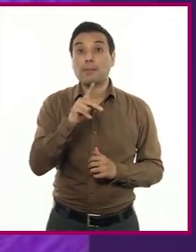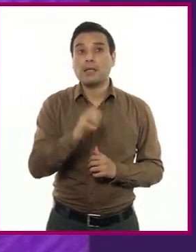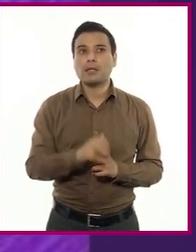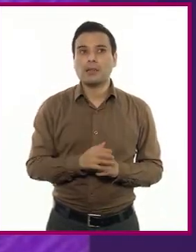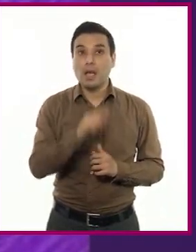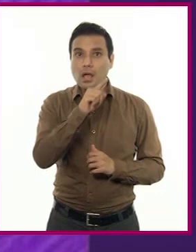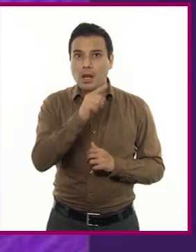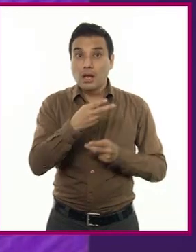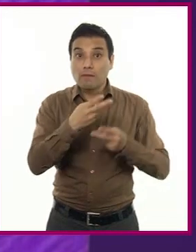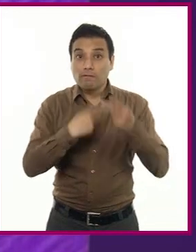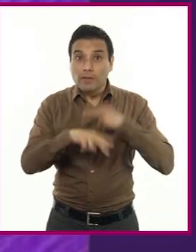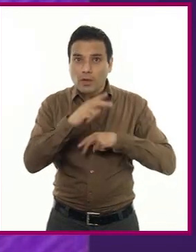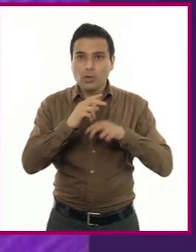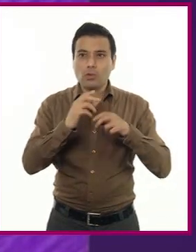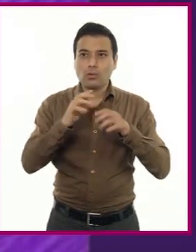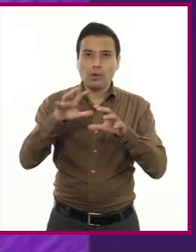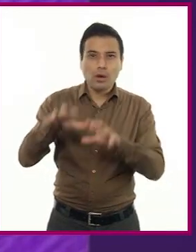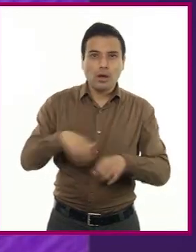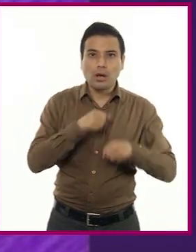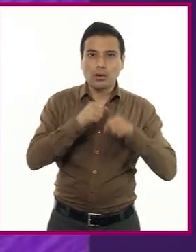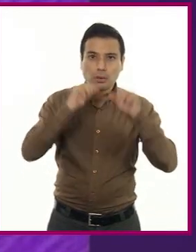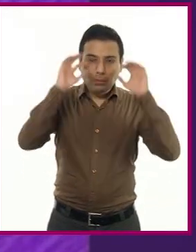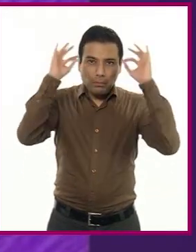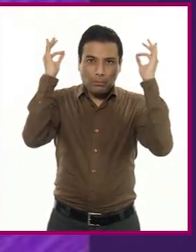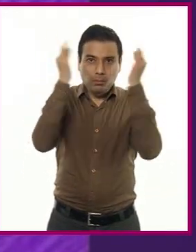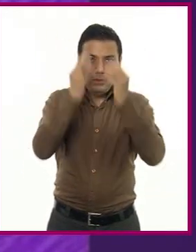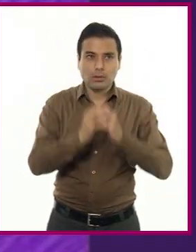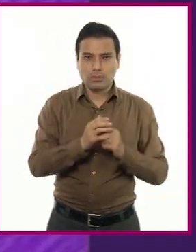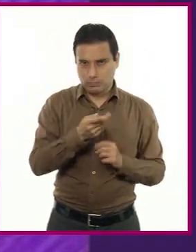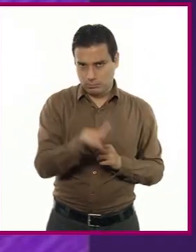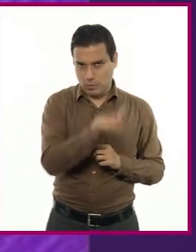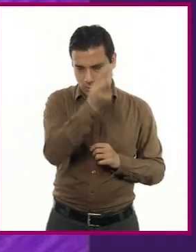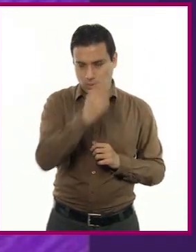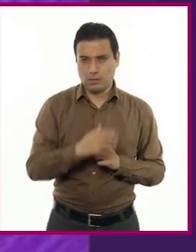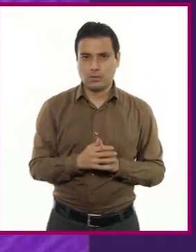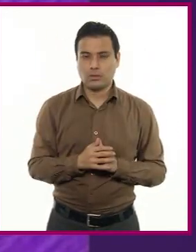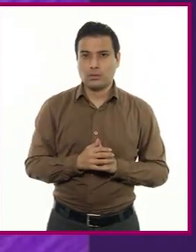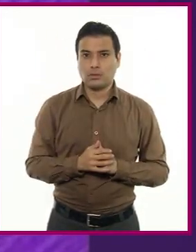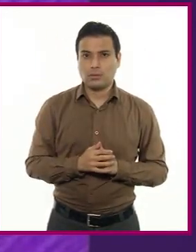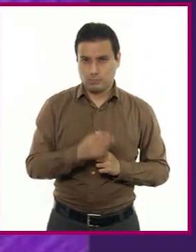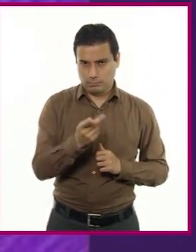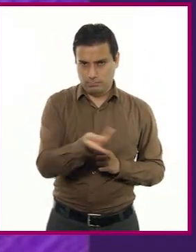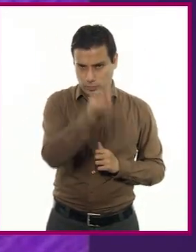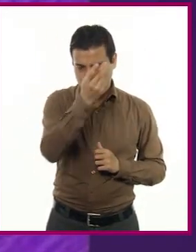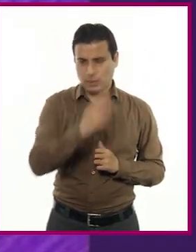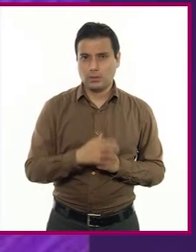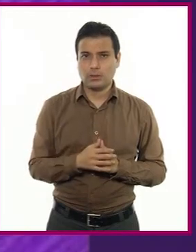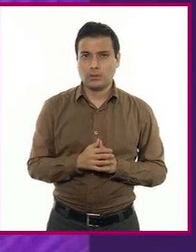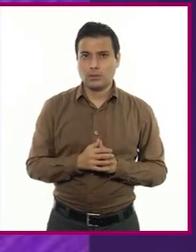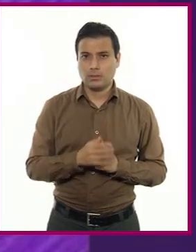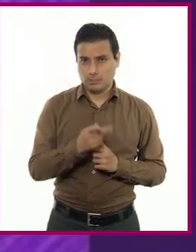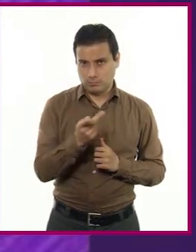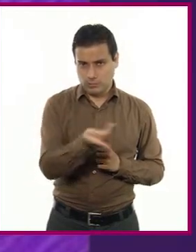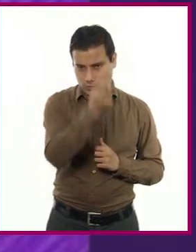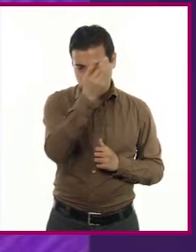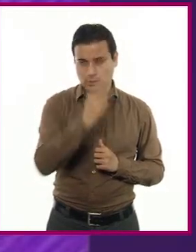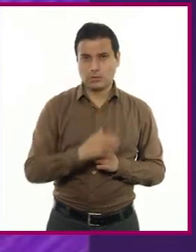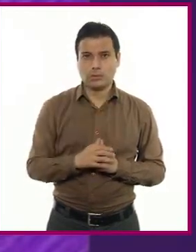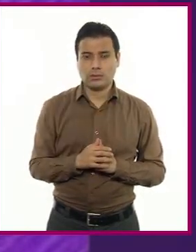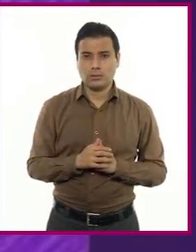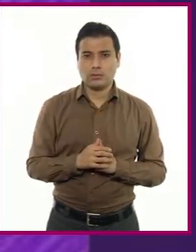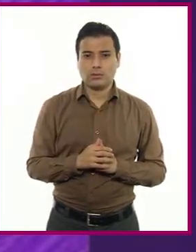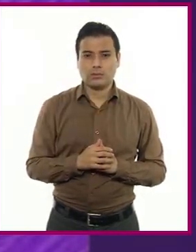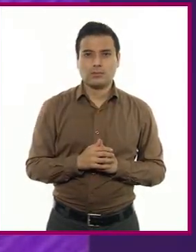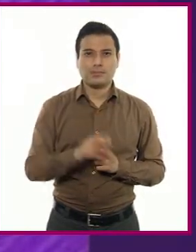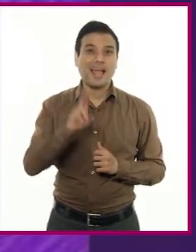hat. Why don't you ask Mike? Why don't you ask? Why don't you ask? Let's take